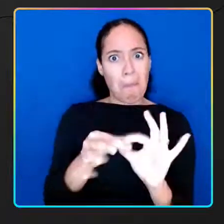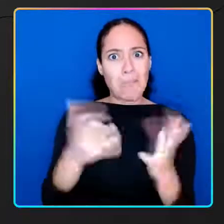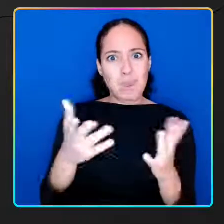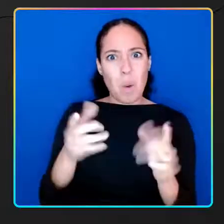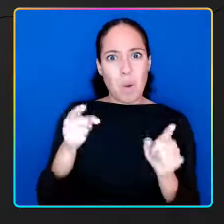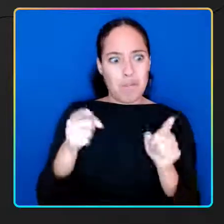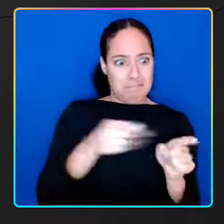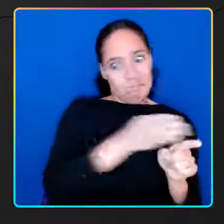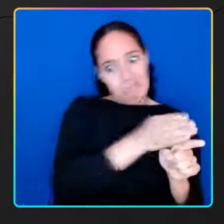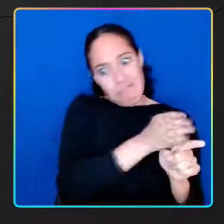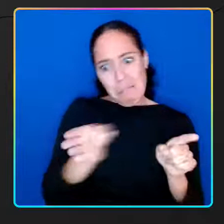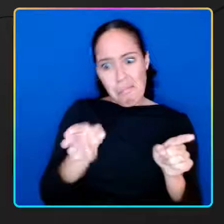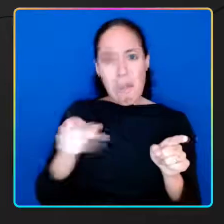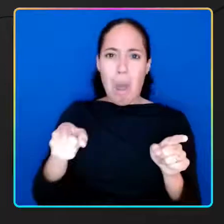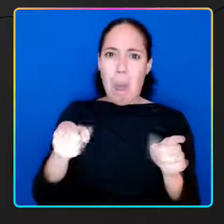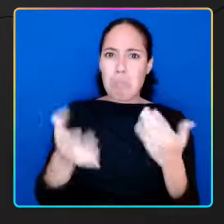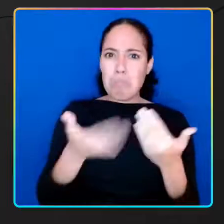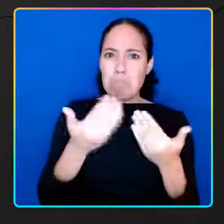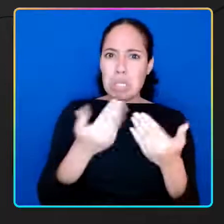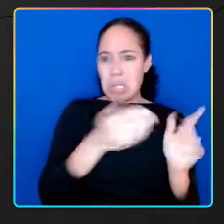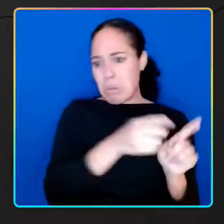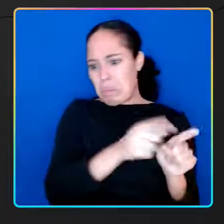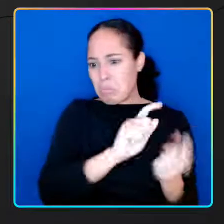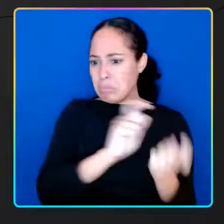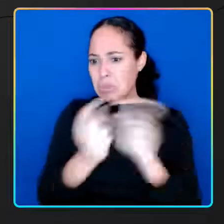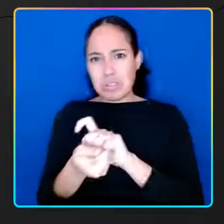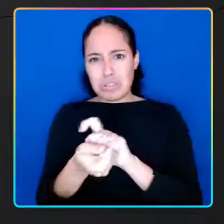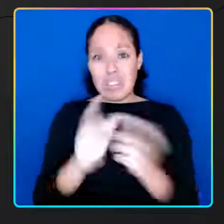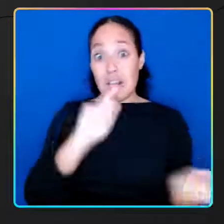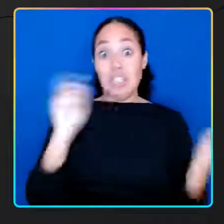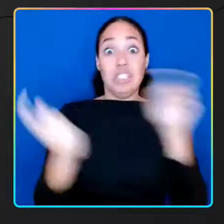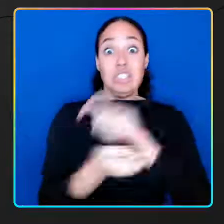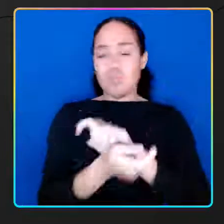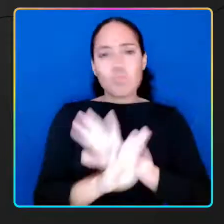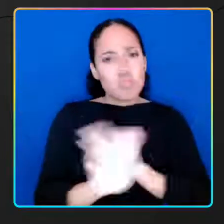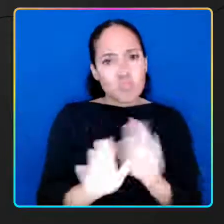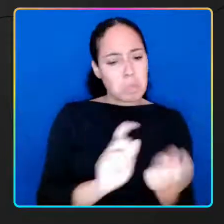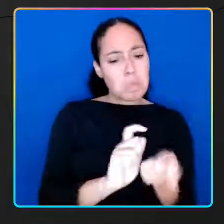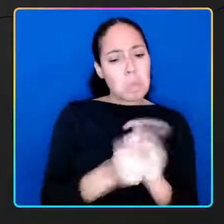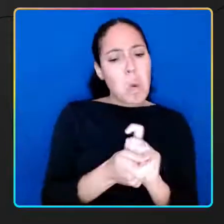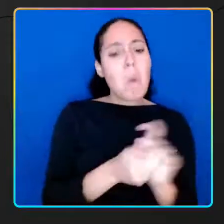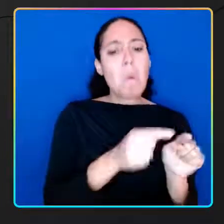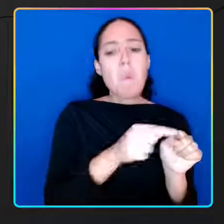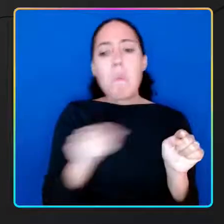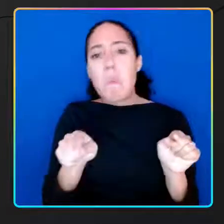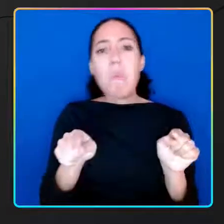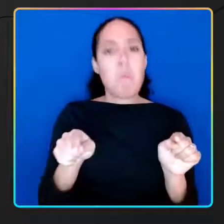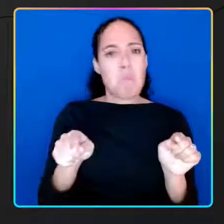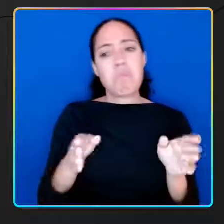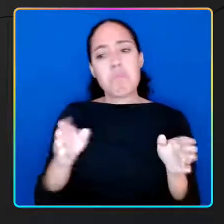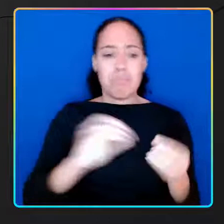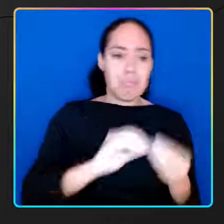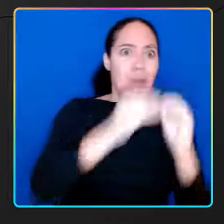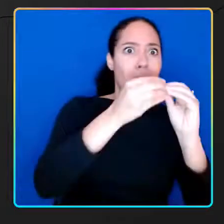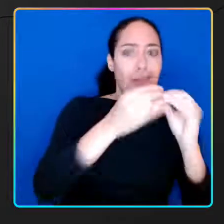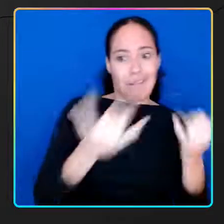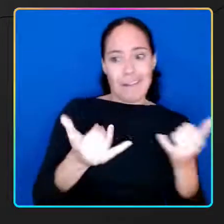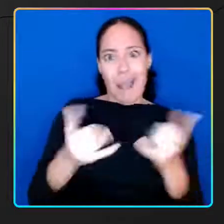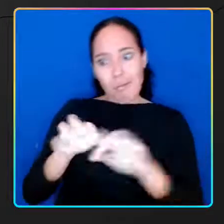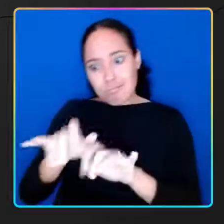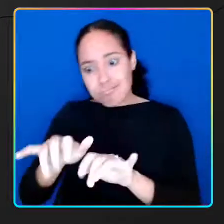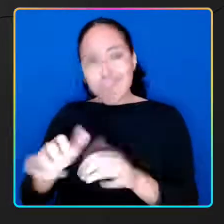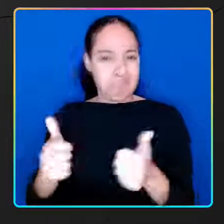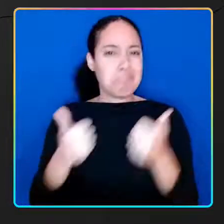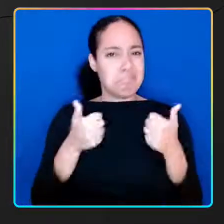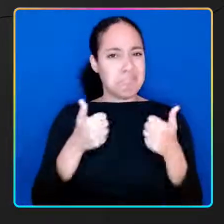kind of gone to the other side of like building it rather than consuming it. So that's really cool. That is so true. And I actually find that with